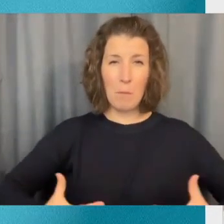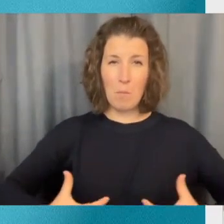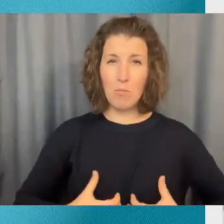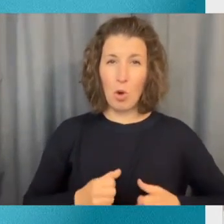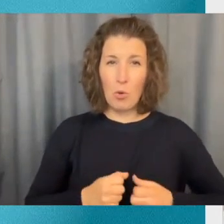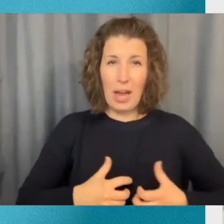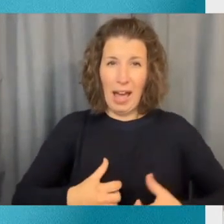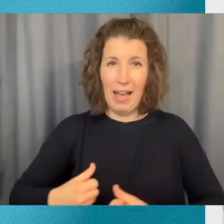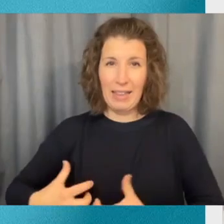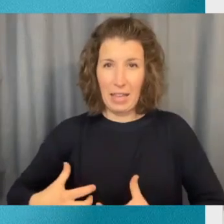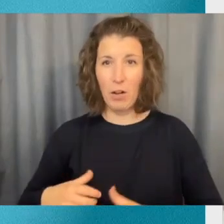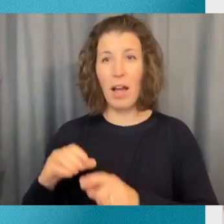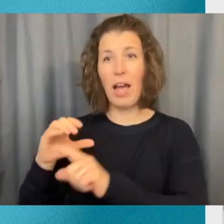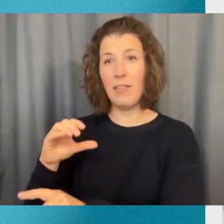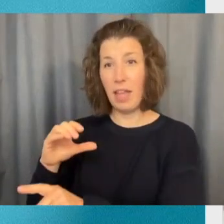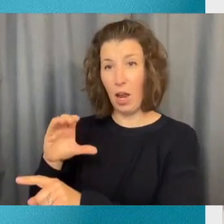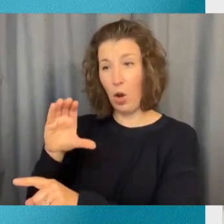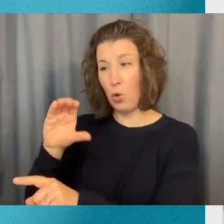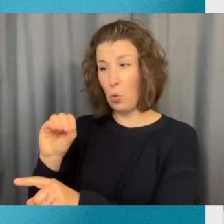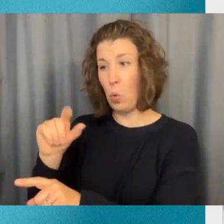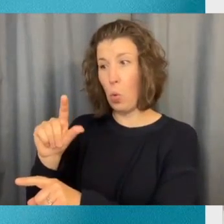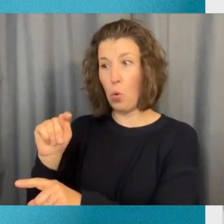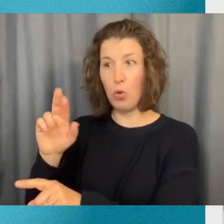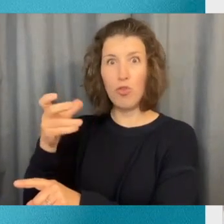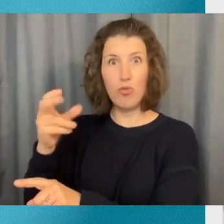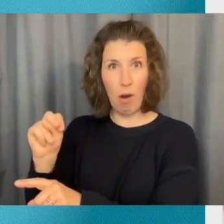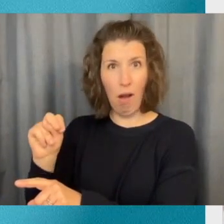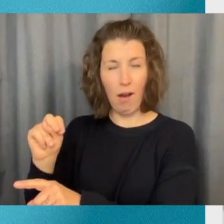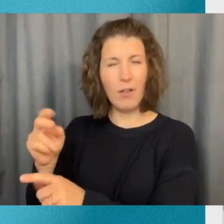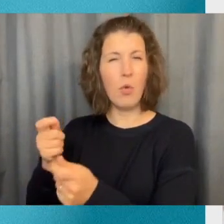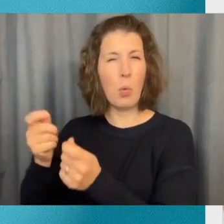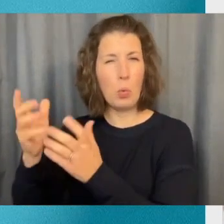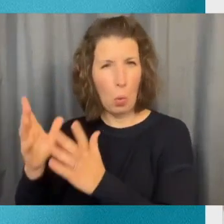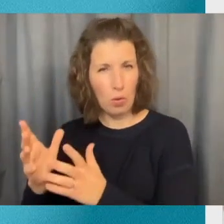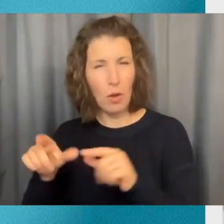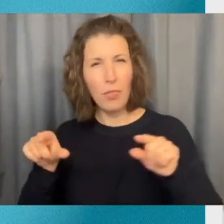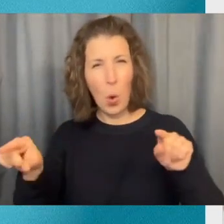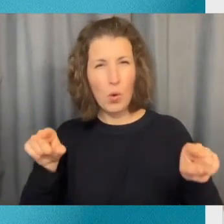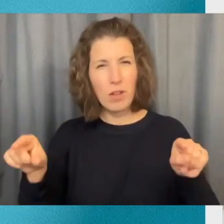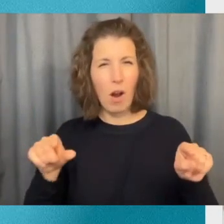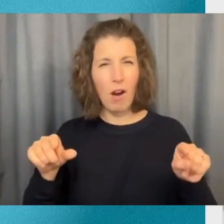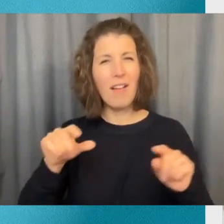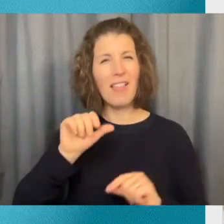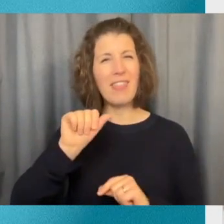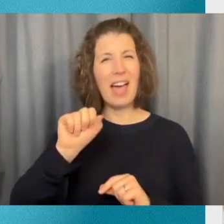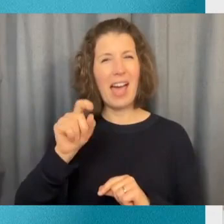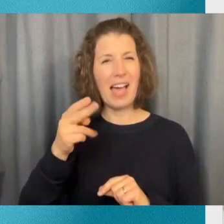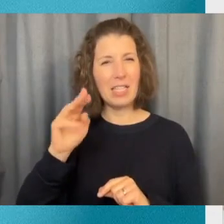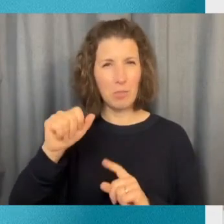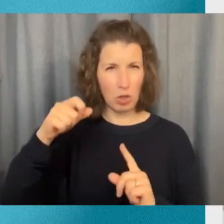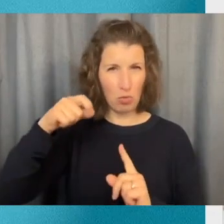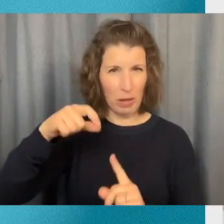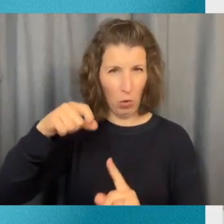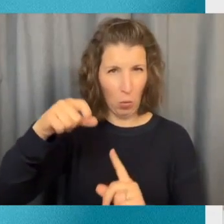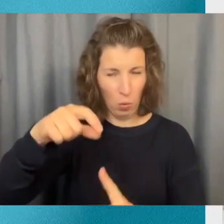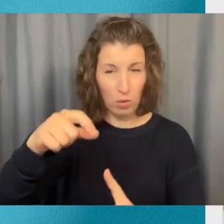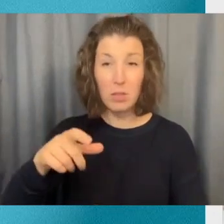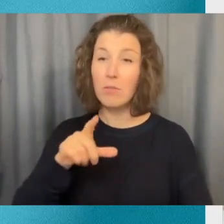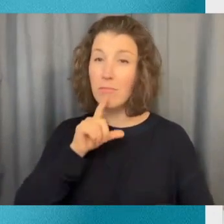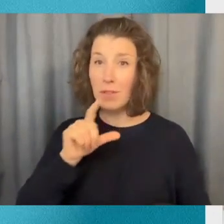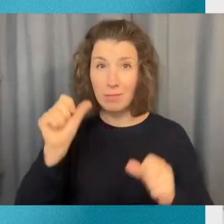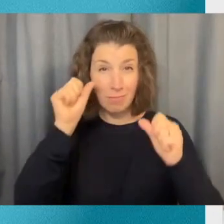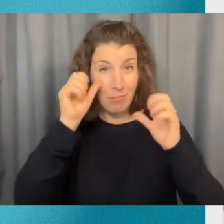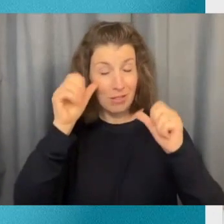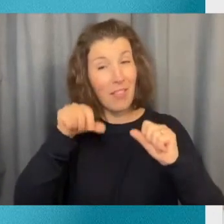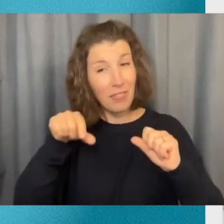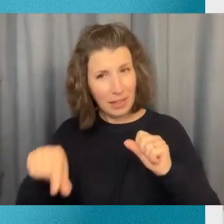the controller. And then these are sort of the triggers of asthma. And this actually is an incredibly surprising, this is aimed